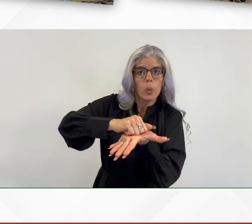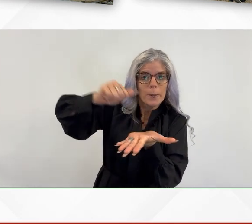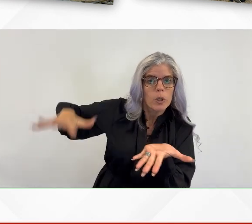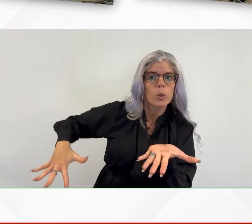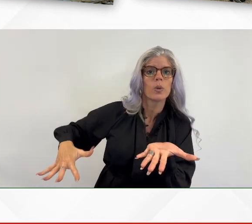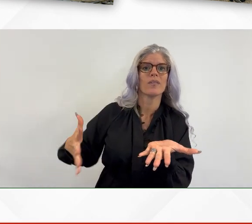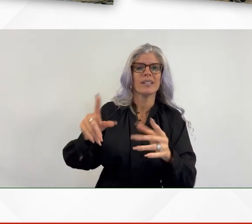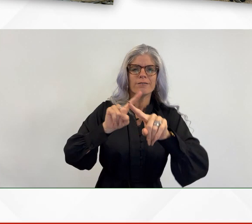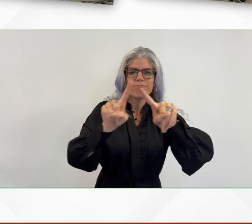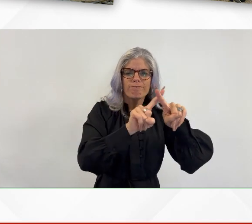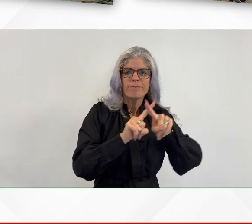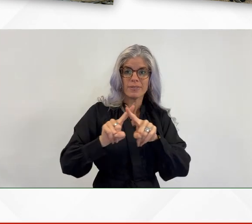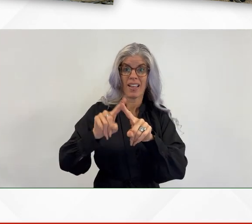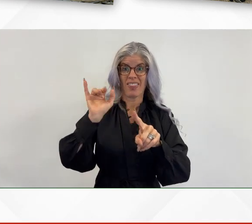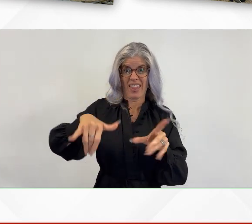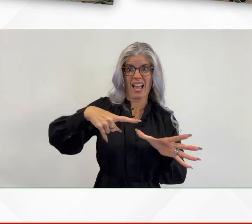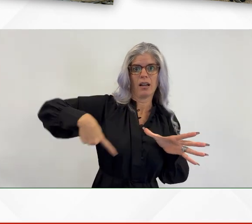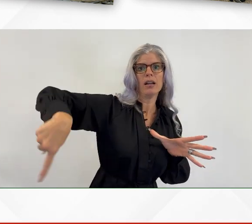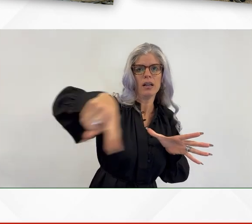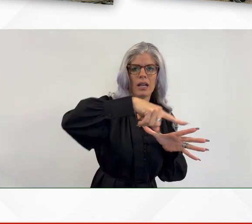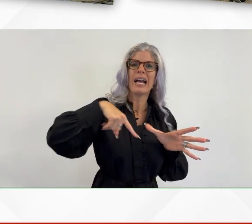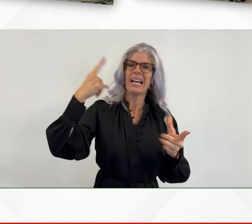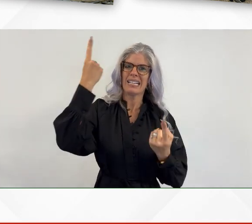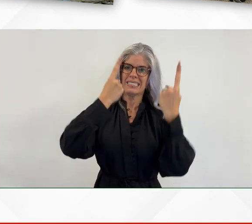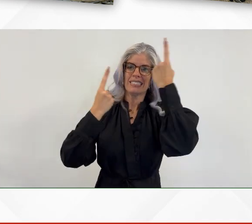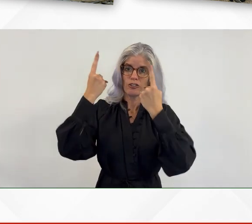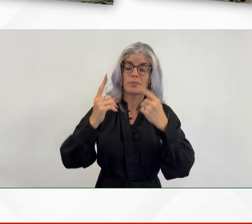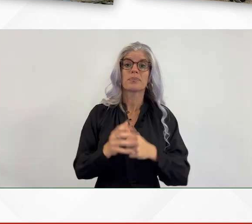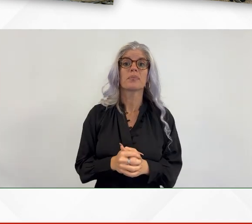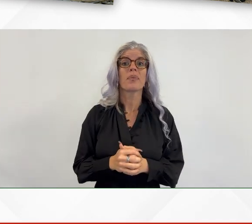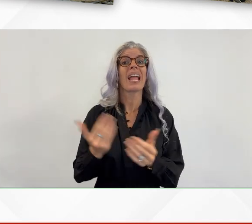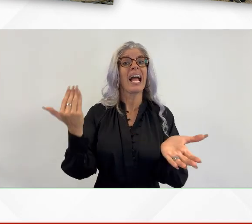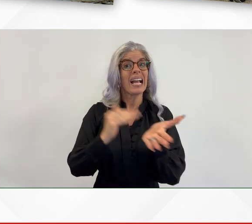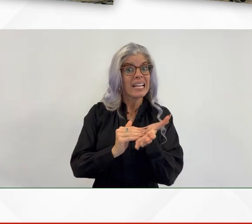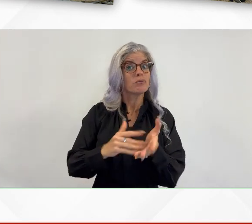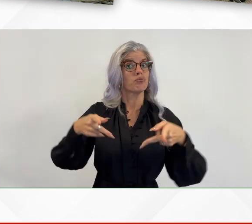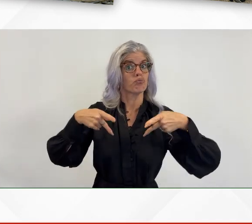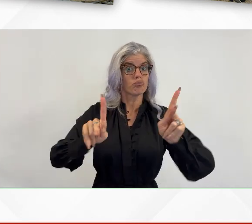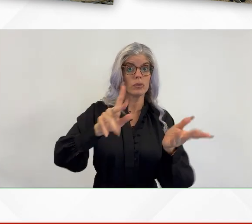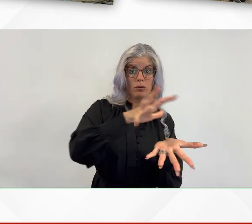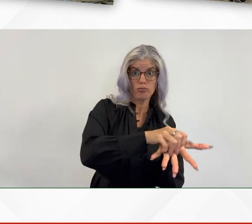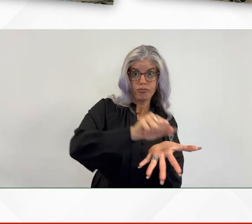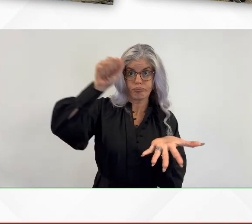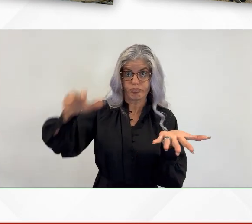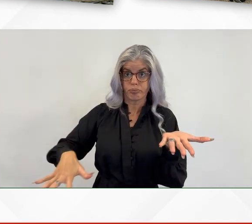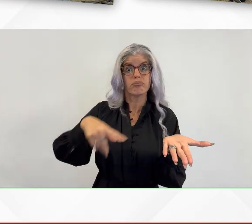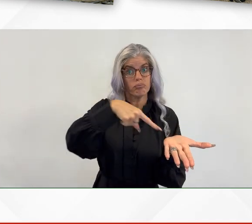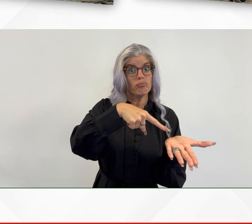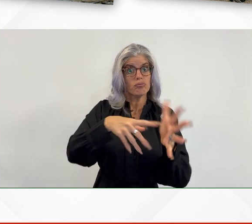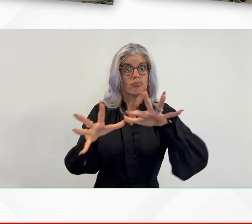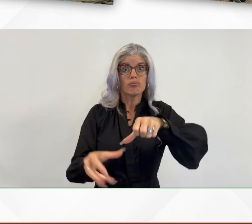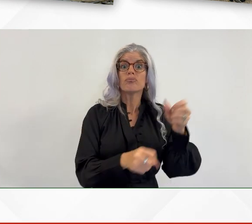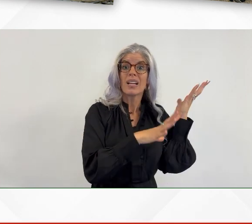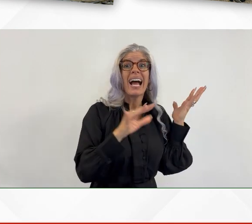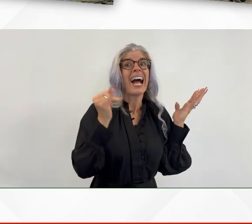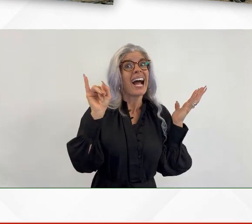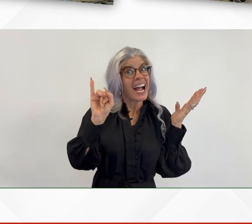and standby debris vendor contracts. A link to this document is included in the Additional Resources PDF.